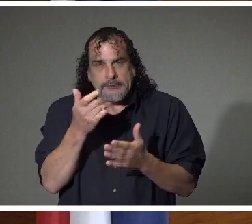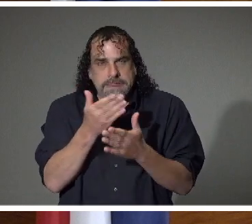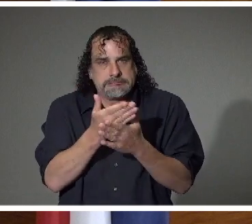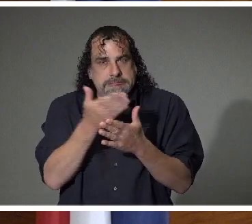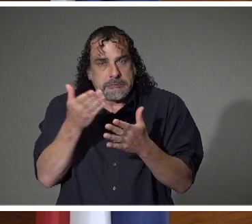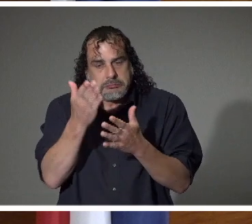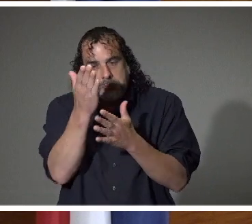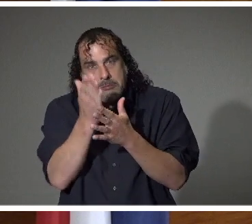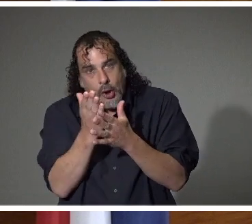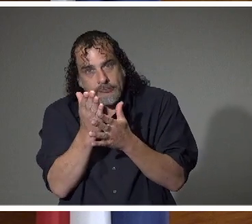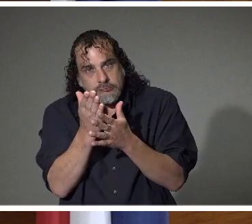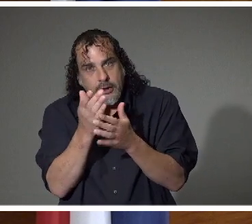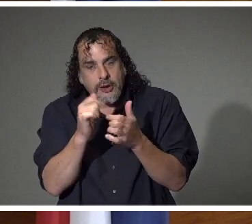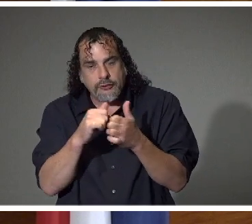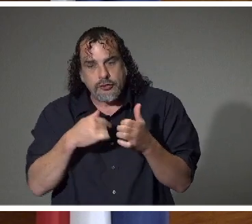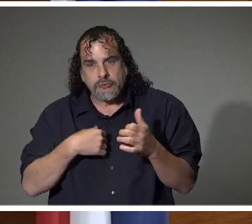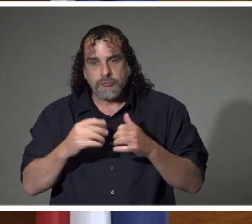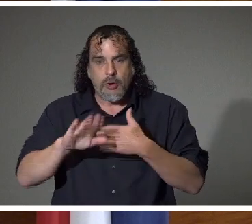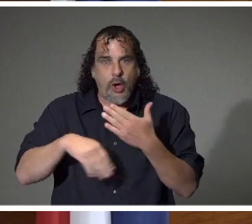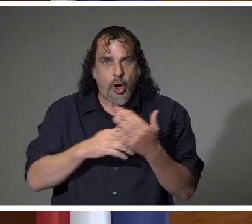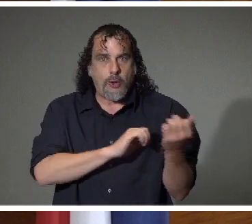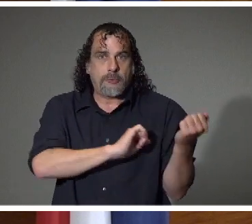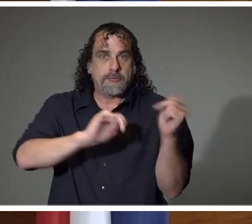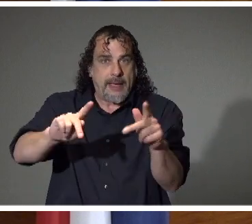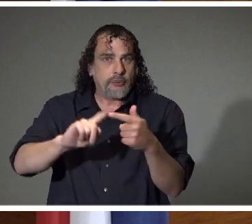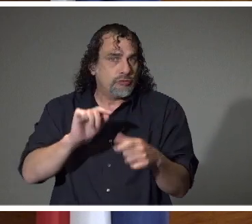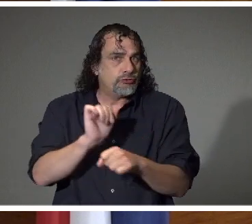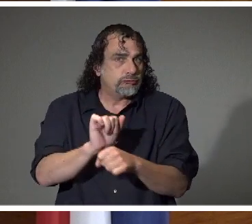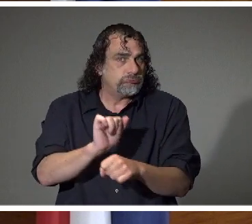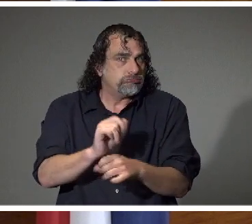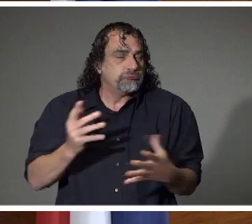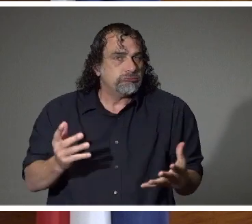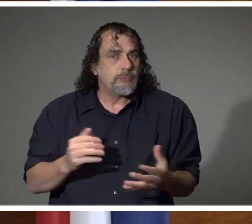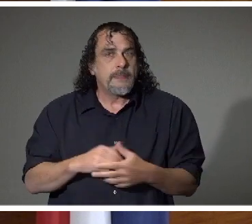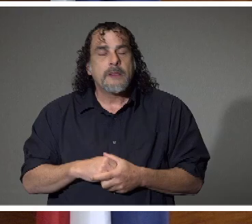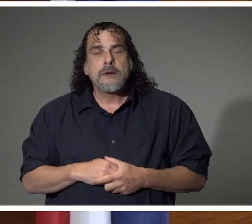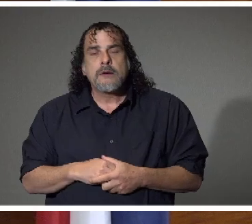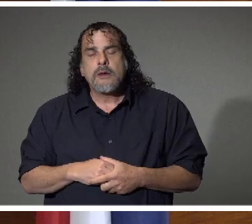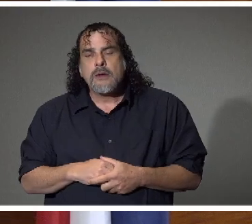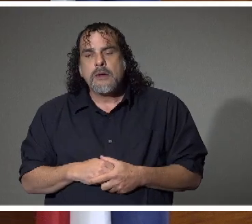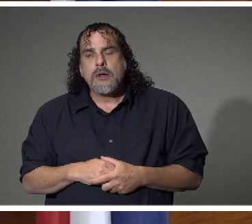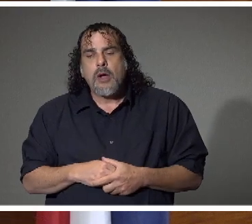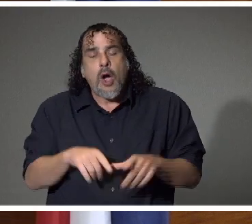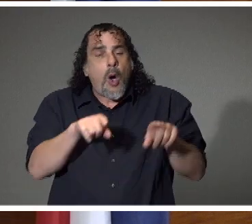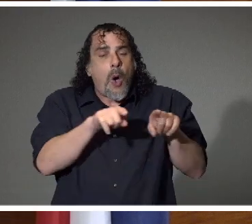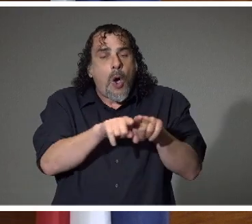getting people back to work. In addition to that, we were able to